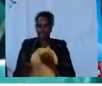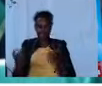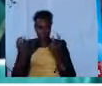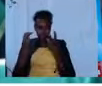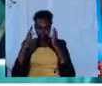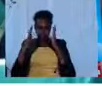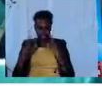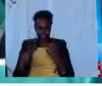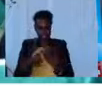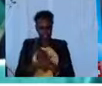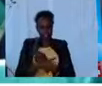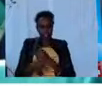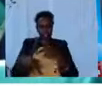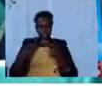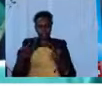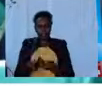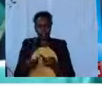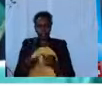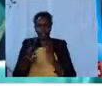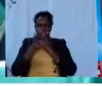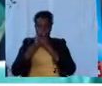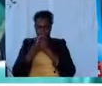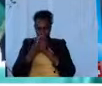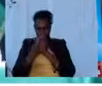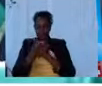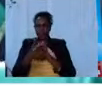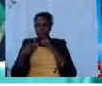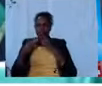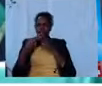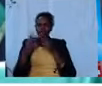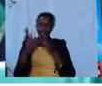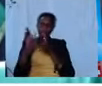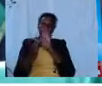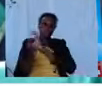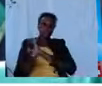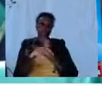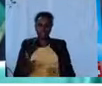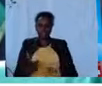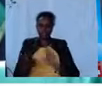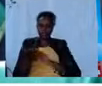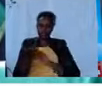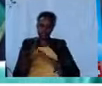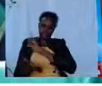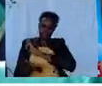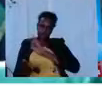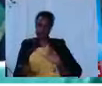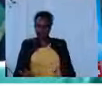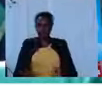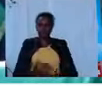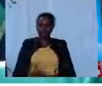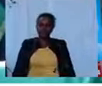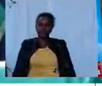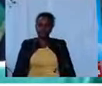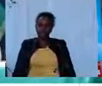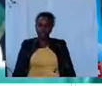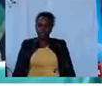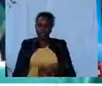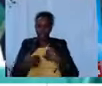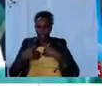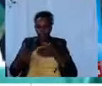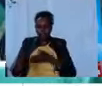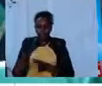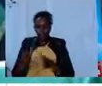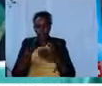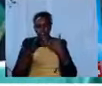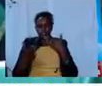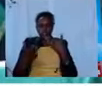wherever you are. I greet you in the name of our Lord Jesus Christ. Praise the Lord. I take this opportunity also